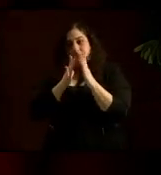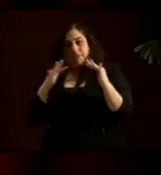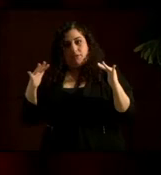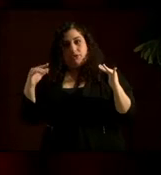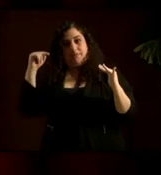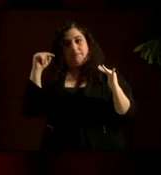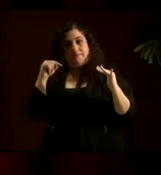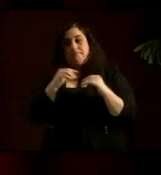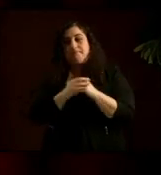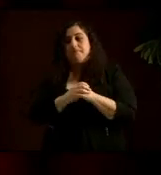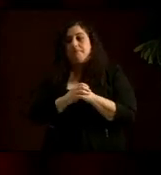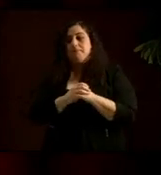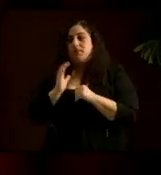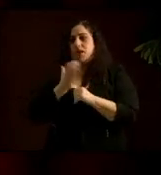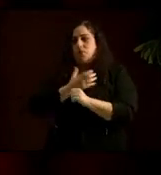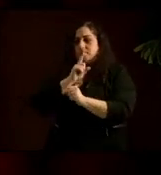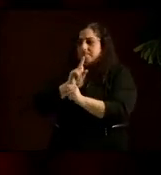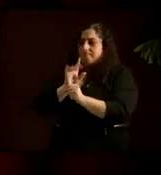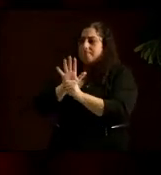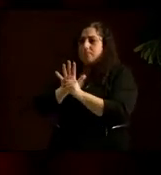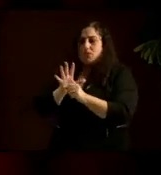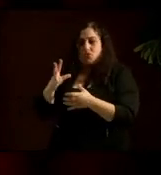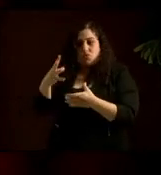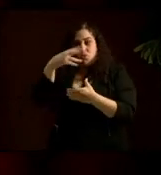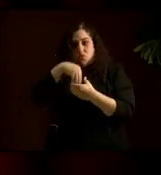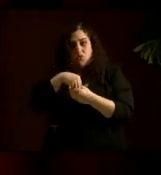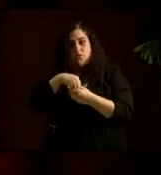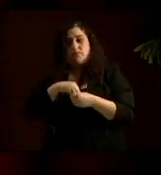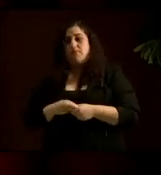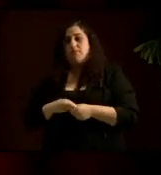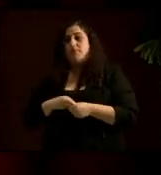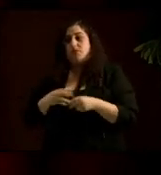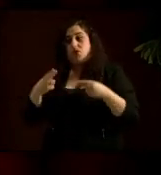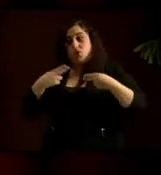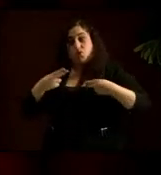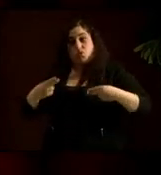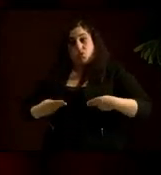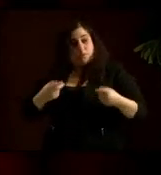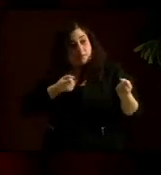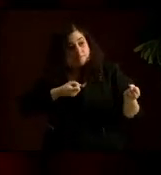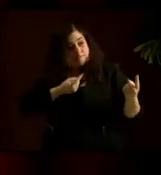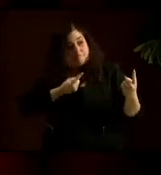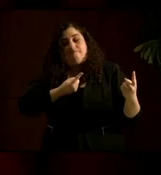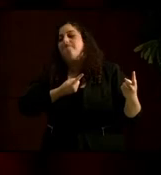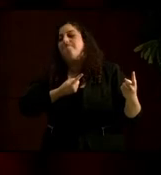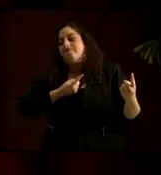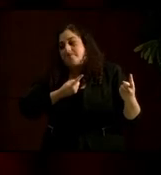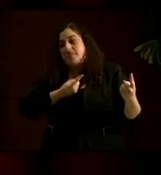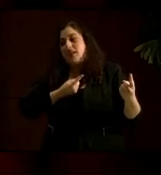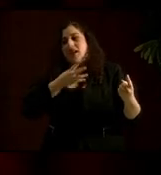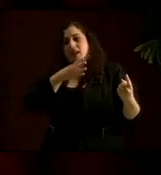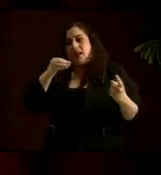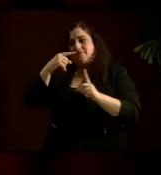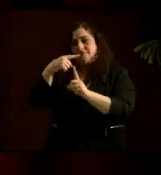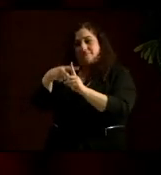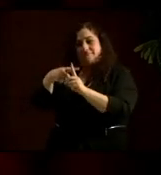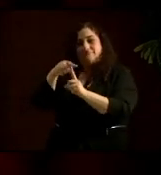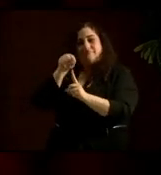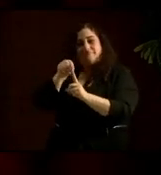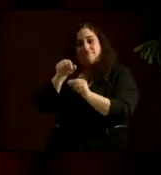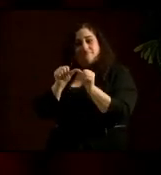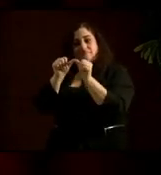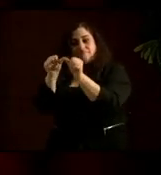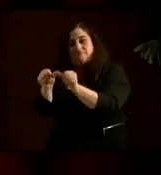resilience, our tremendous human compassion, and our unflagging optimism, we will meet all of these challenges.